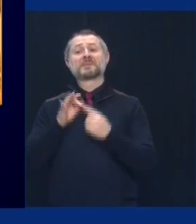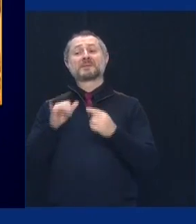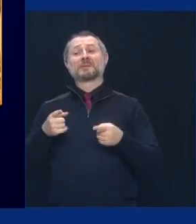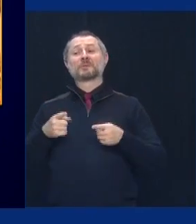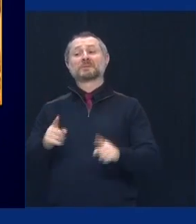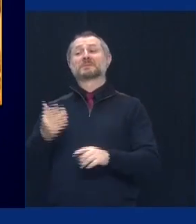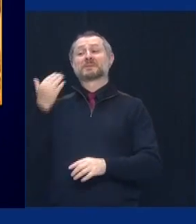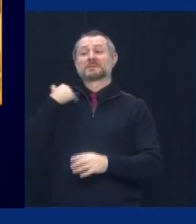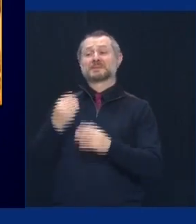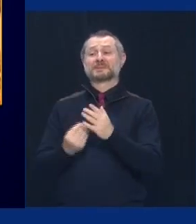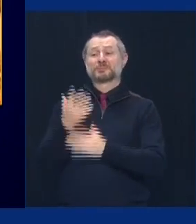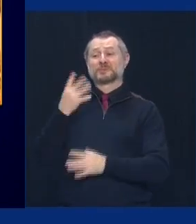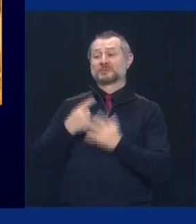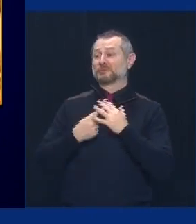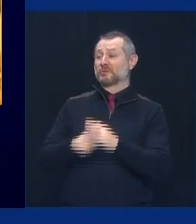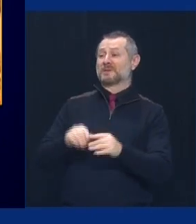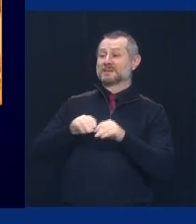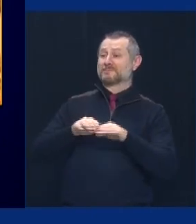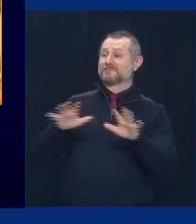of COVID-19,